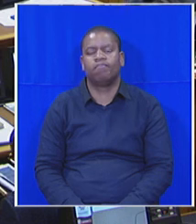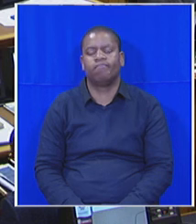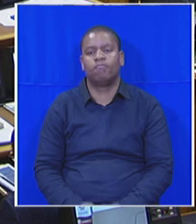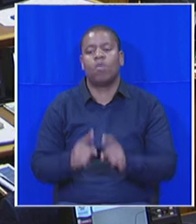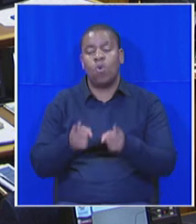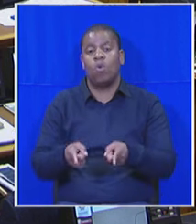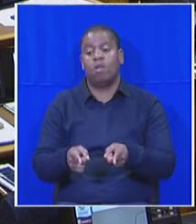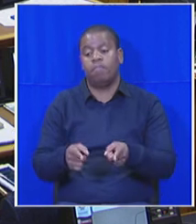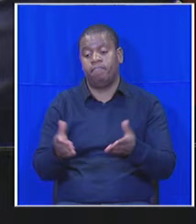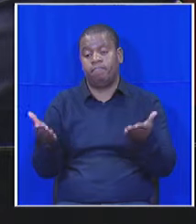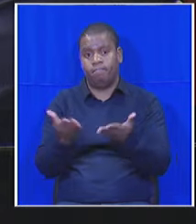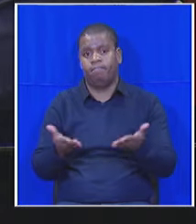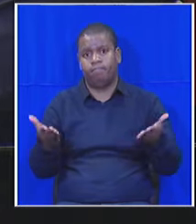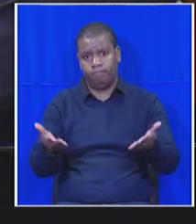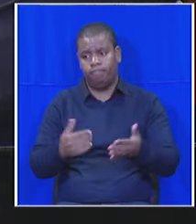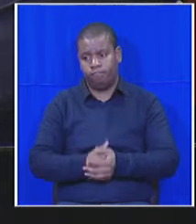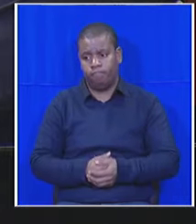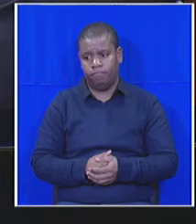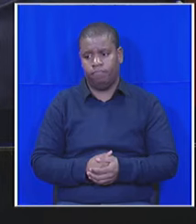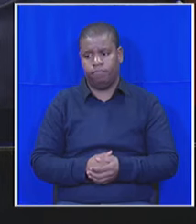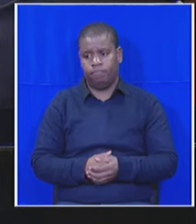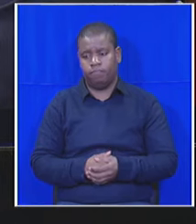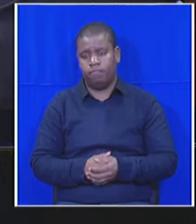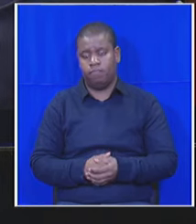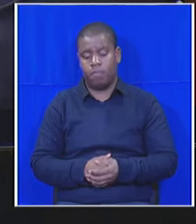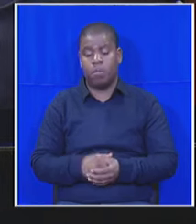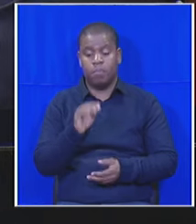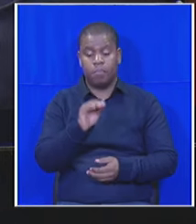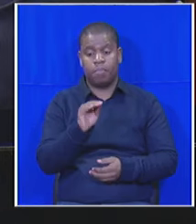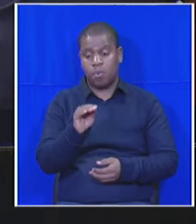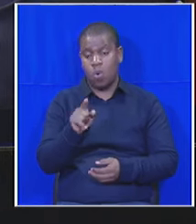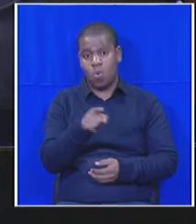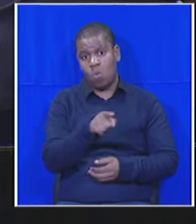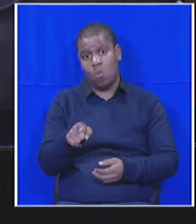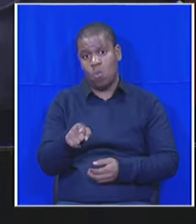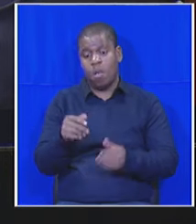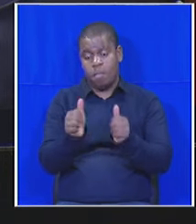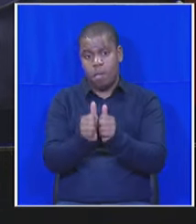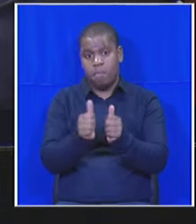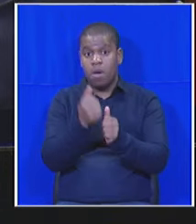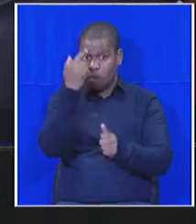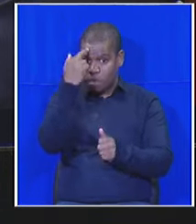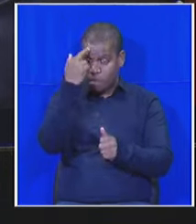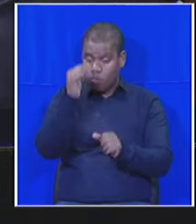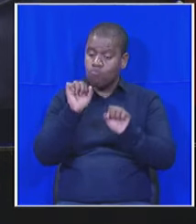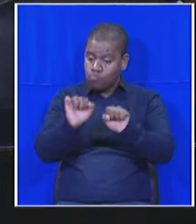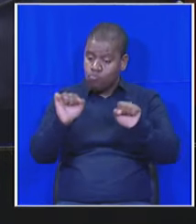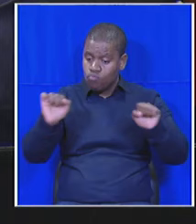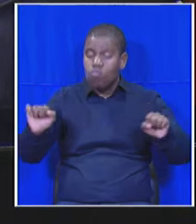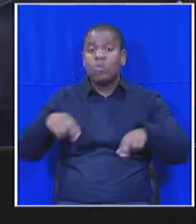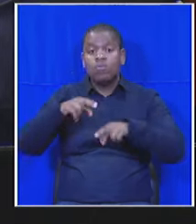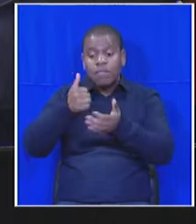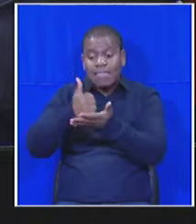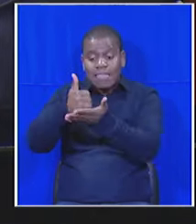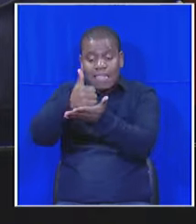Order, honorable members. I'd like to remind members that they may only vote from their allocated seats. When